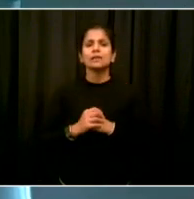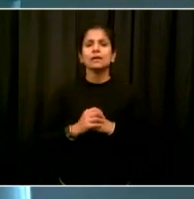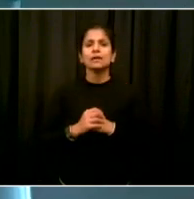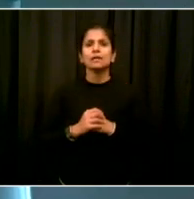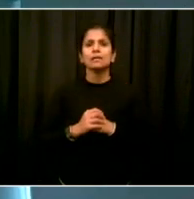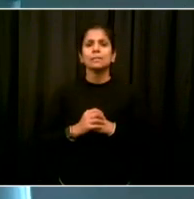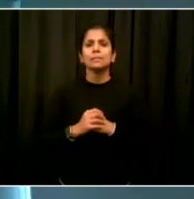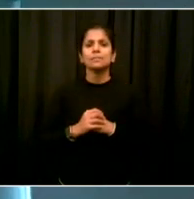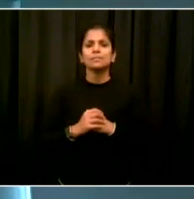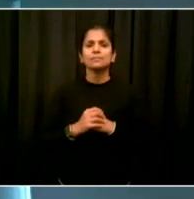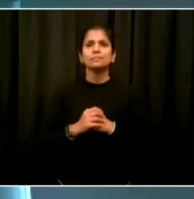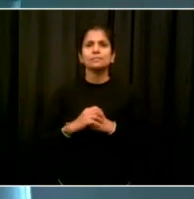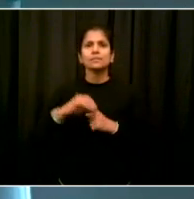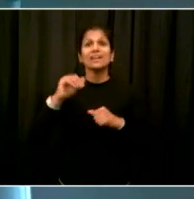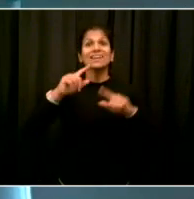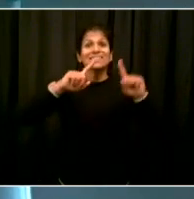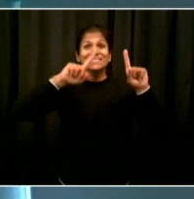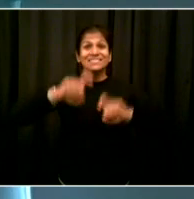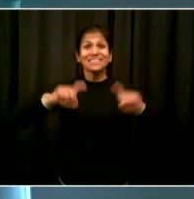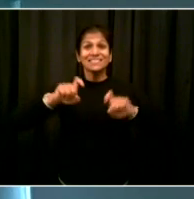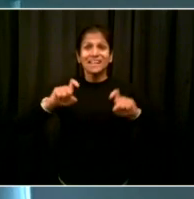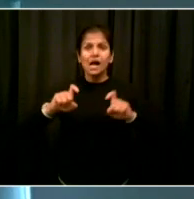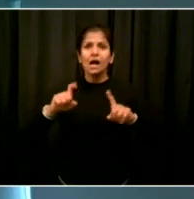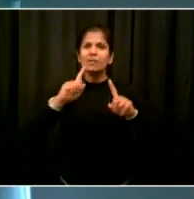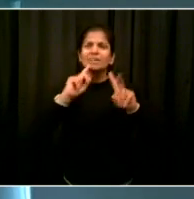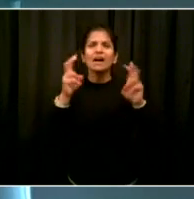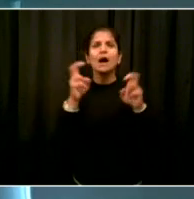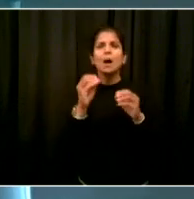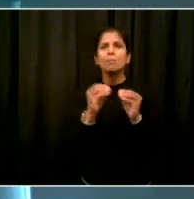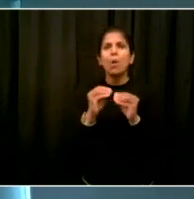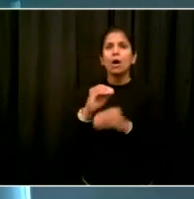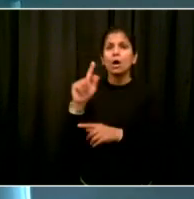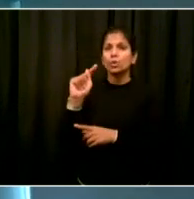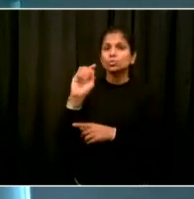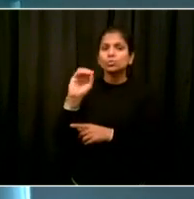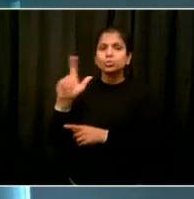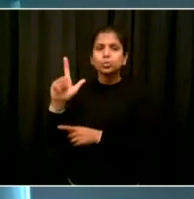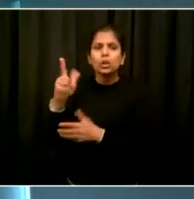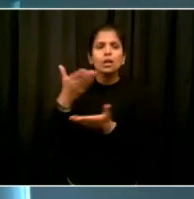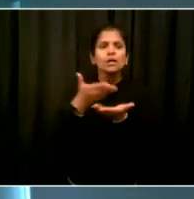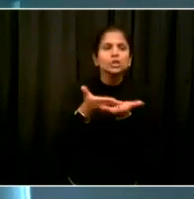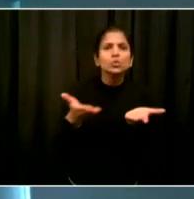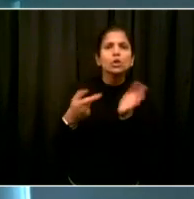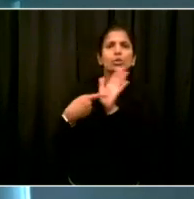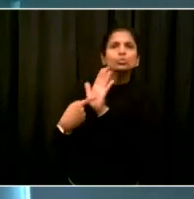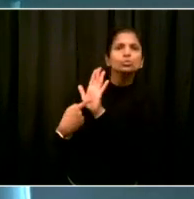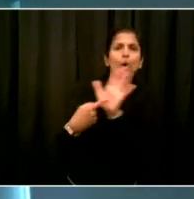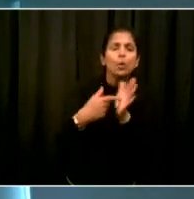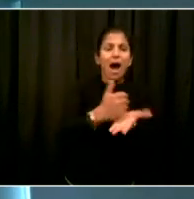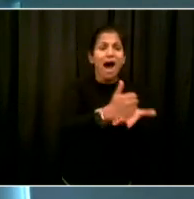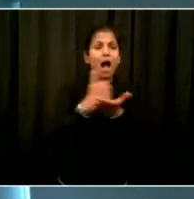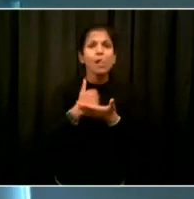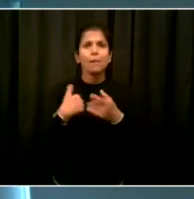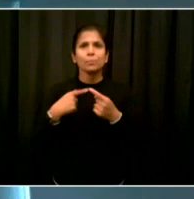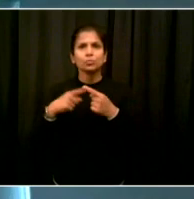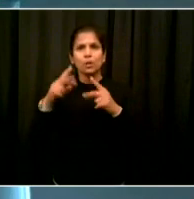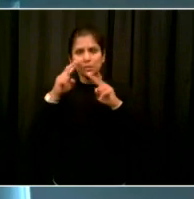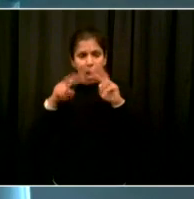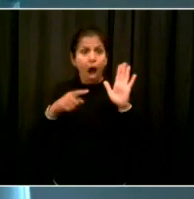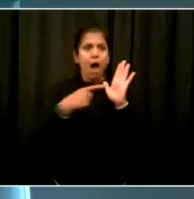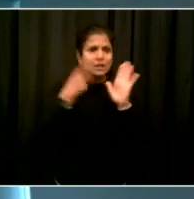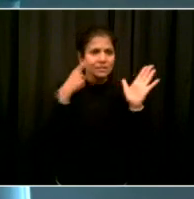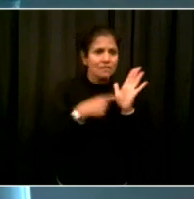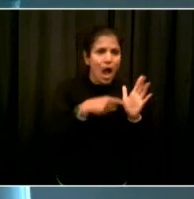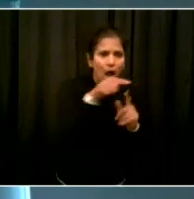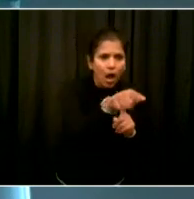as a tool to identify people who are infectious that can be, safely separated, and identify their contacts and have them safely separated.